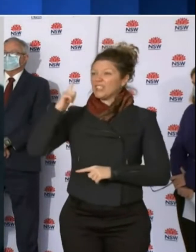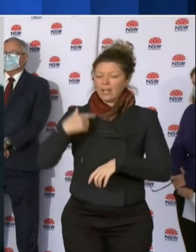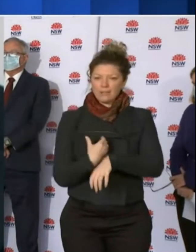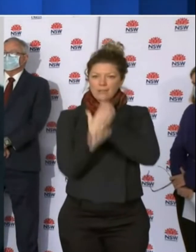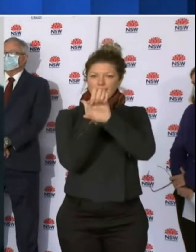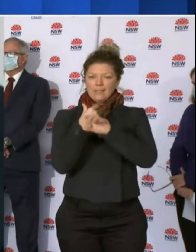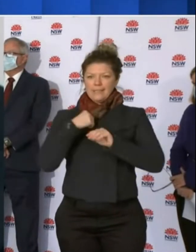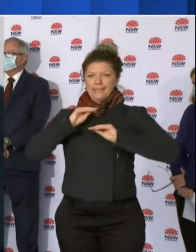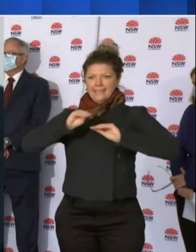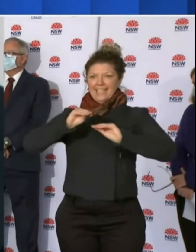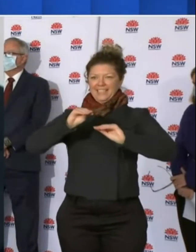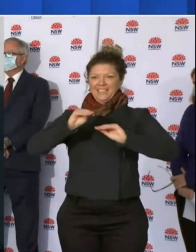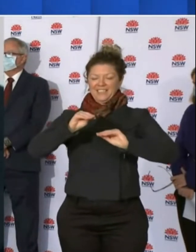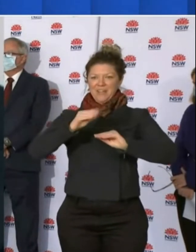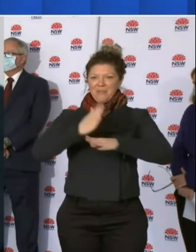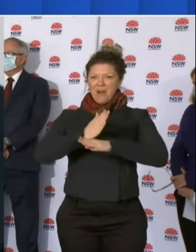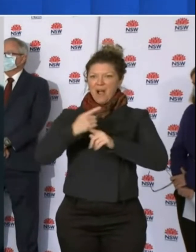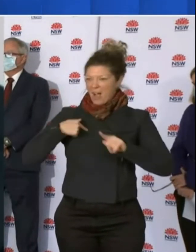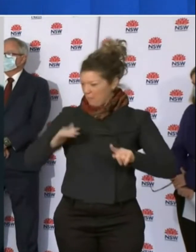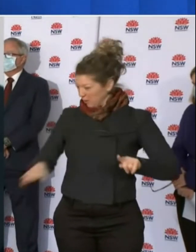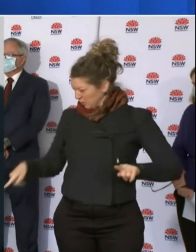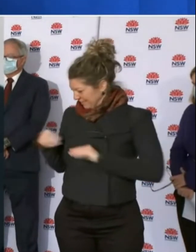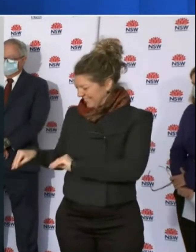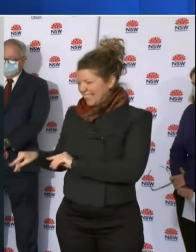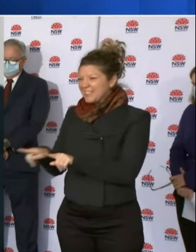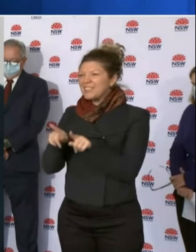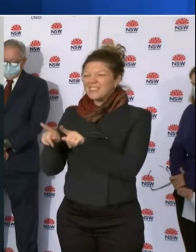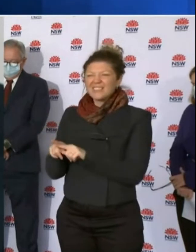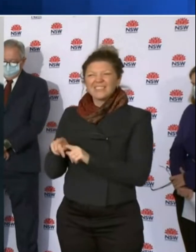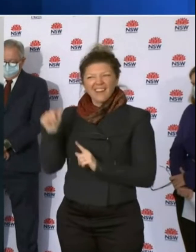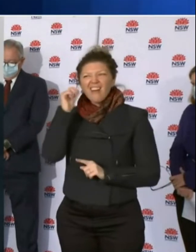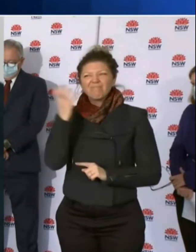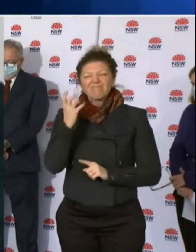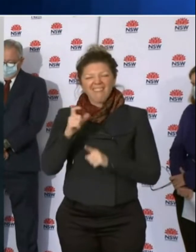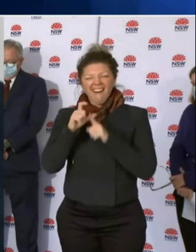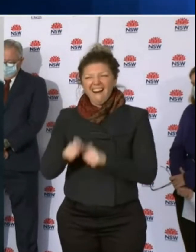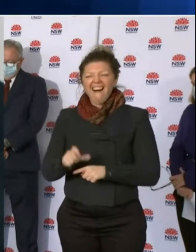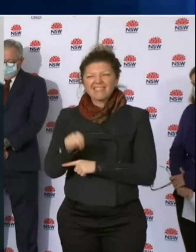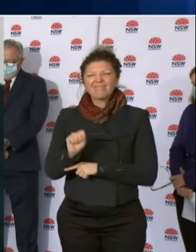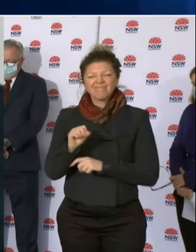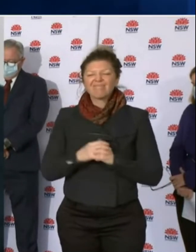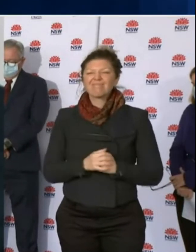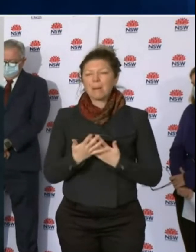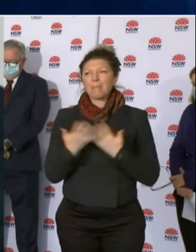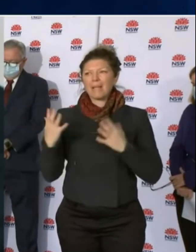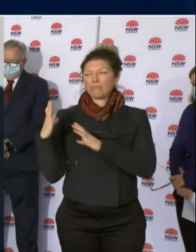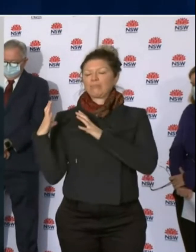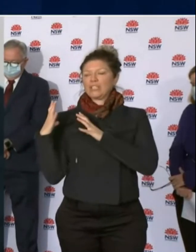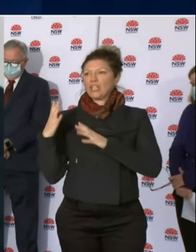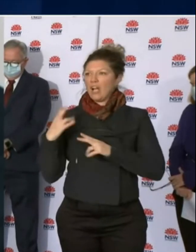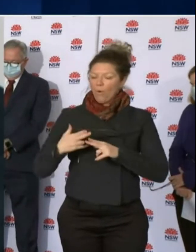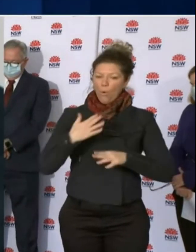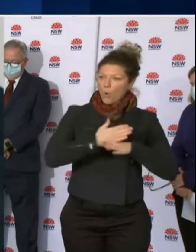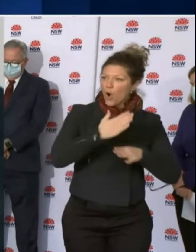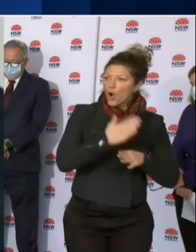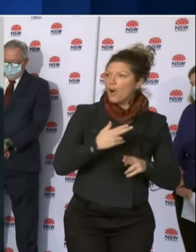their own children. So the pressures on families and individuals and, of course, businesses is huge. And we don't take any